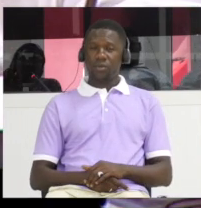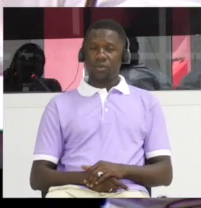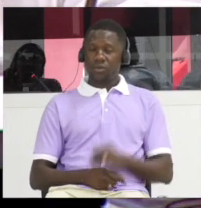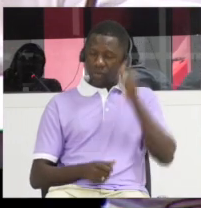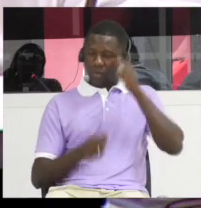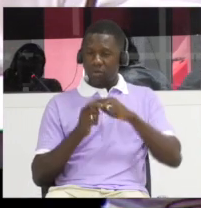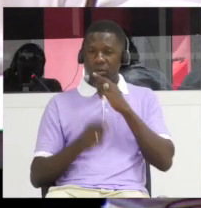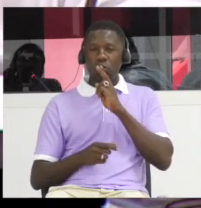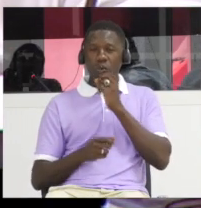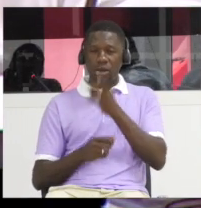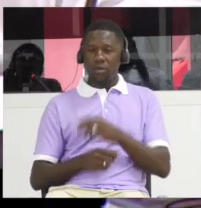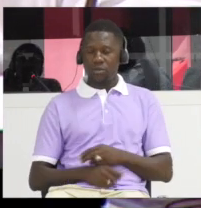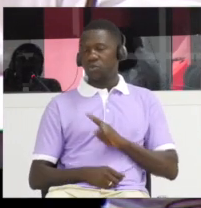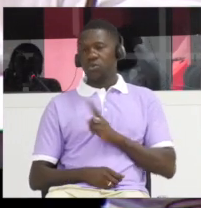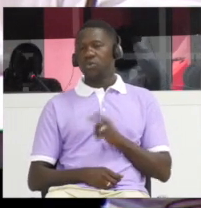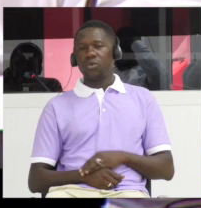that period,